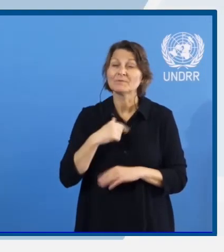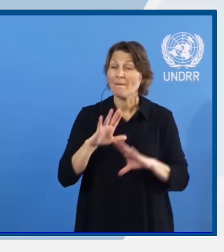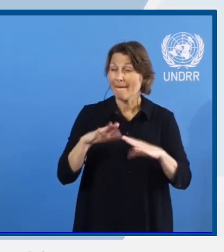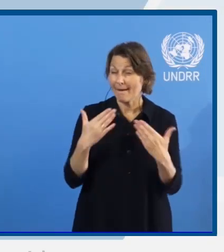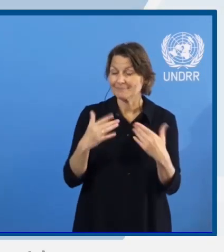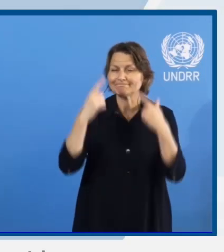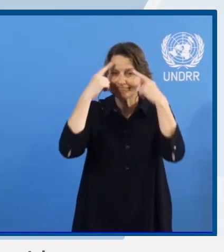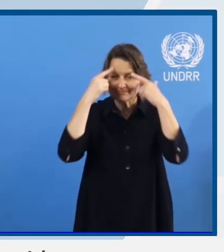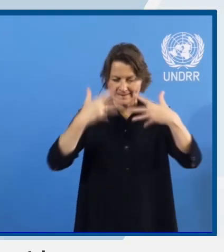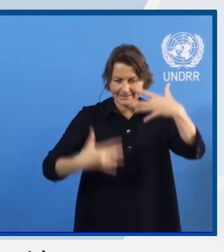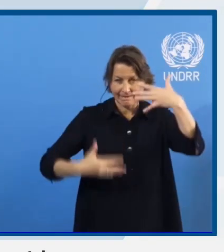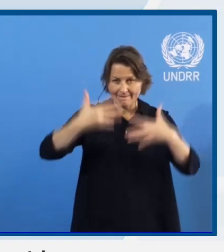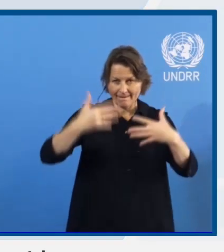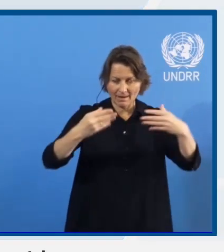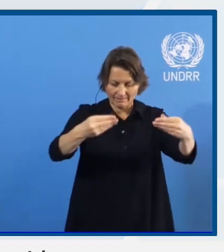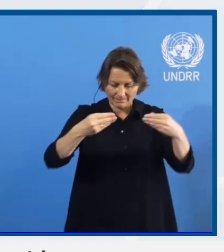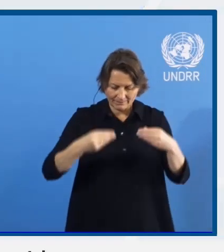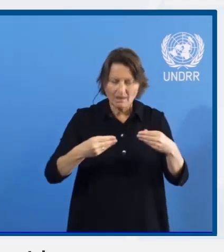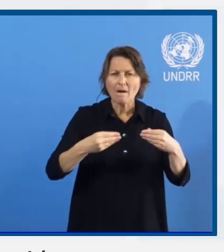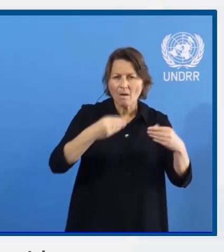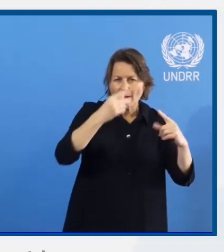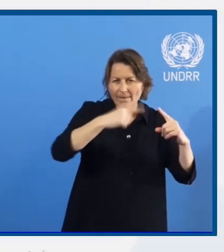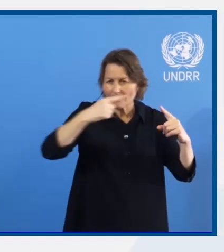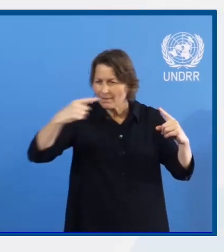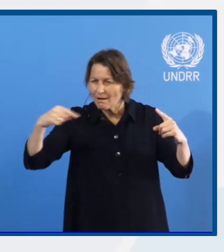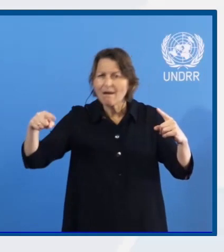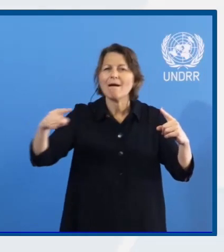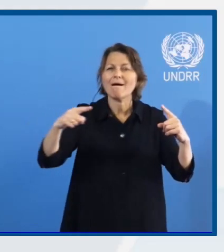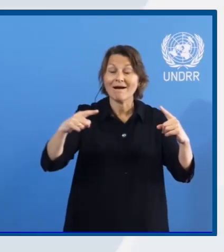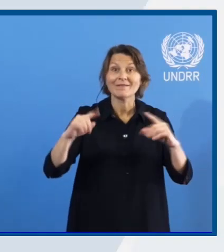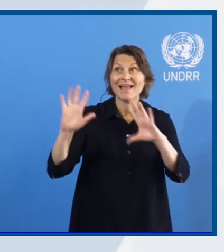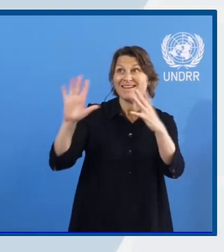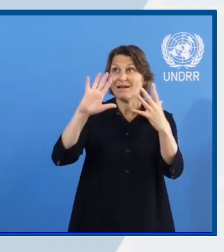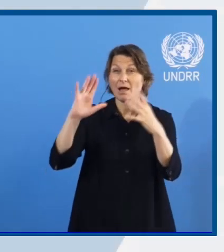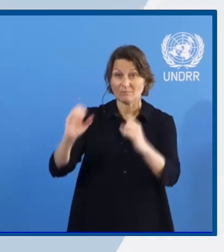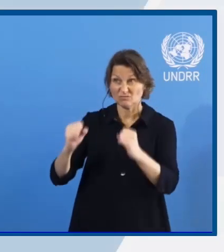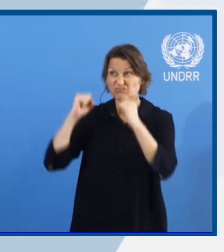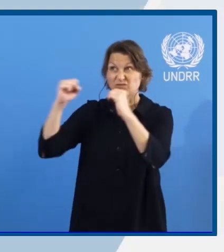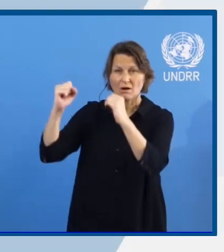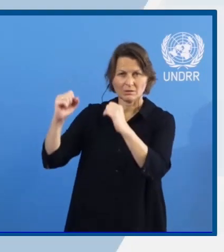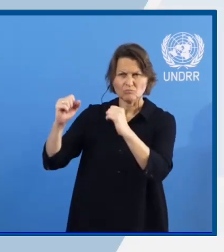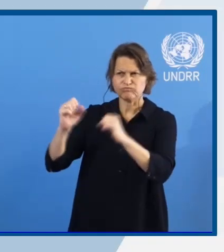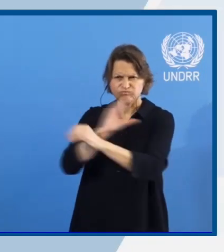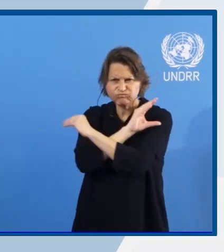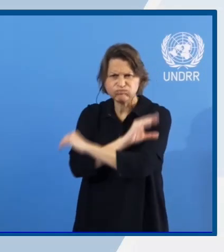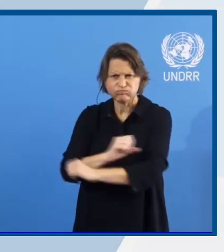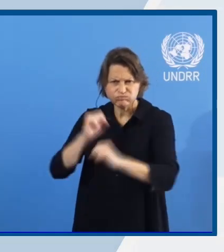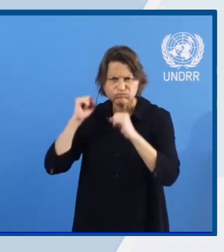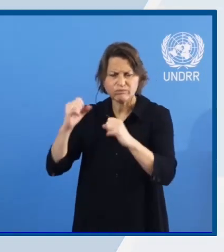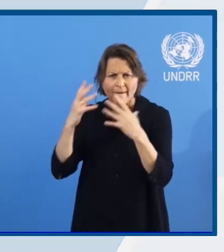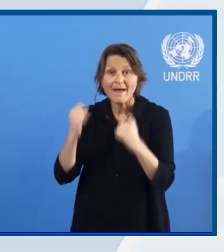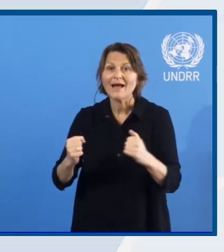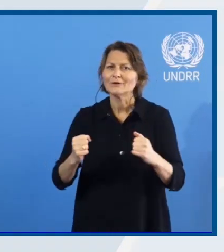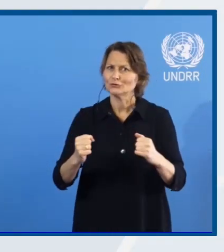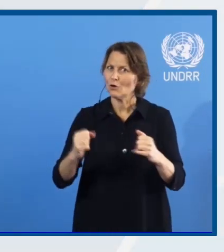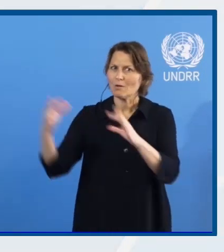we have designed our strategic program for climate resilience, which has a strong component for improving climate data and information.